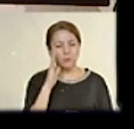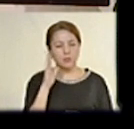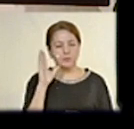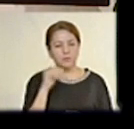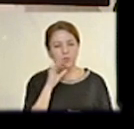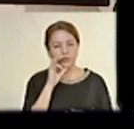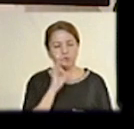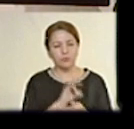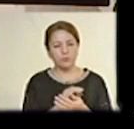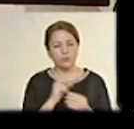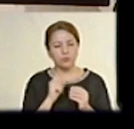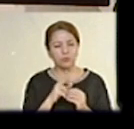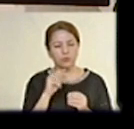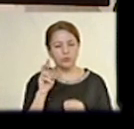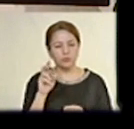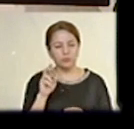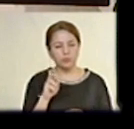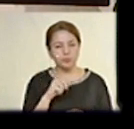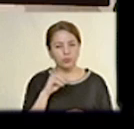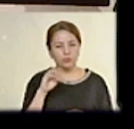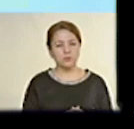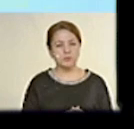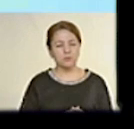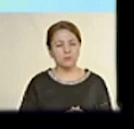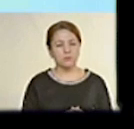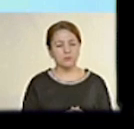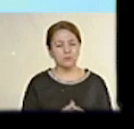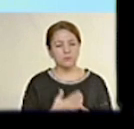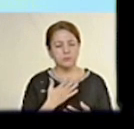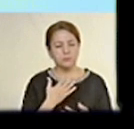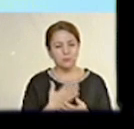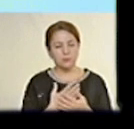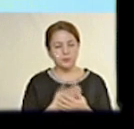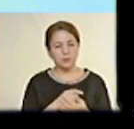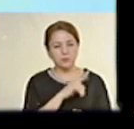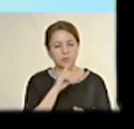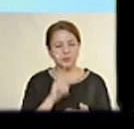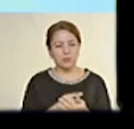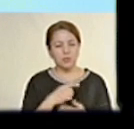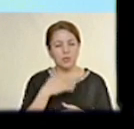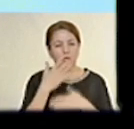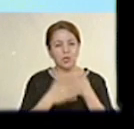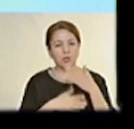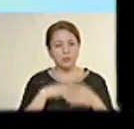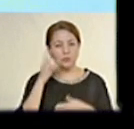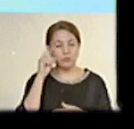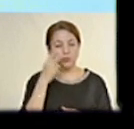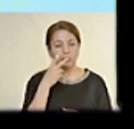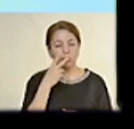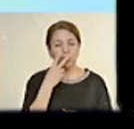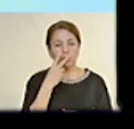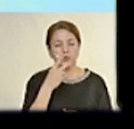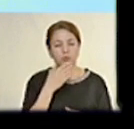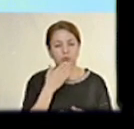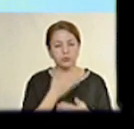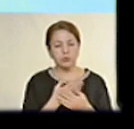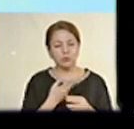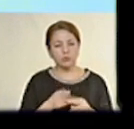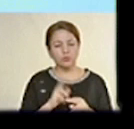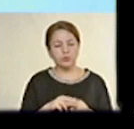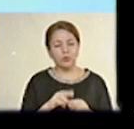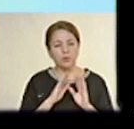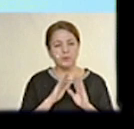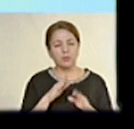javobi 13 butun 3 dan 1 hosil bo'ladi. Masalaning shartida aralash son ko'rinishda so'ralayotganligi uchun biz uni